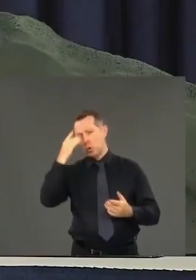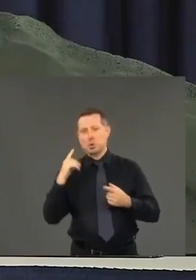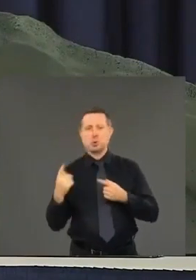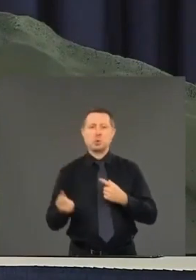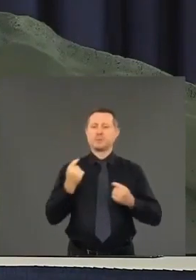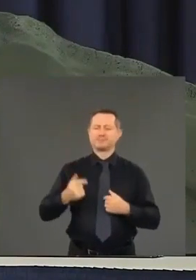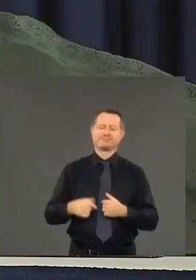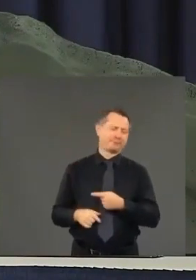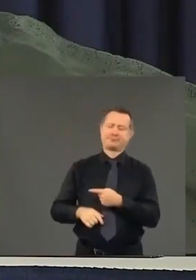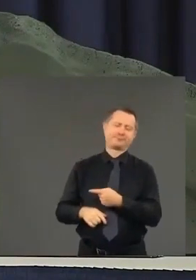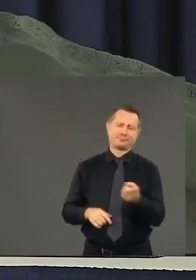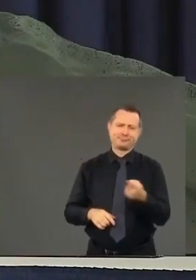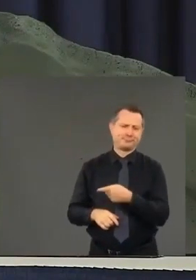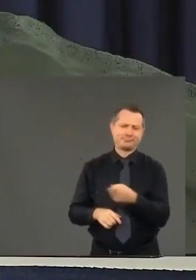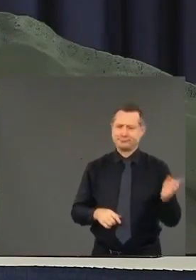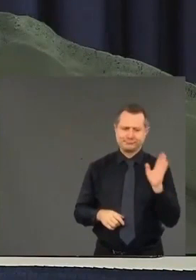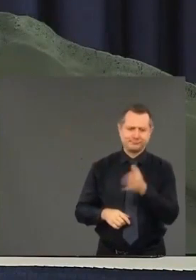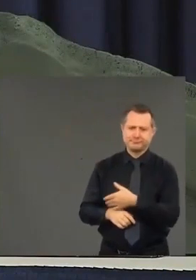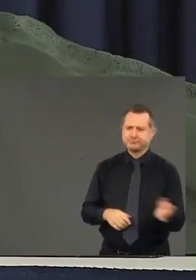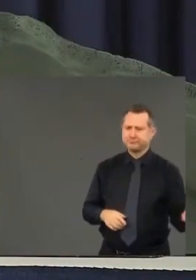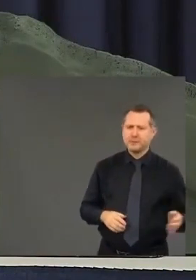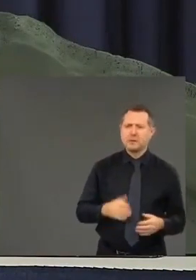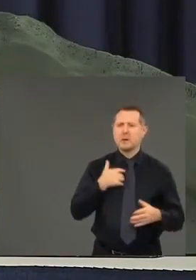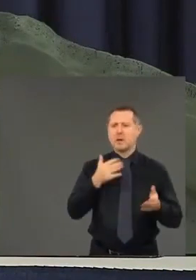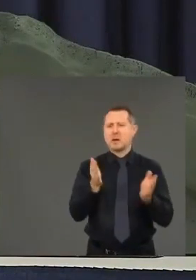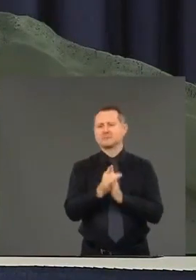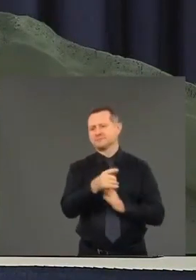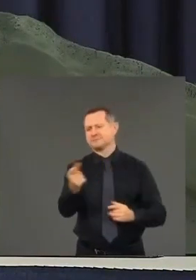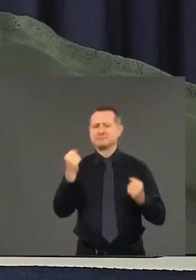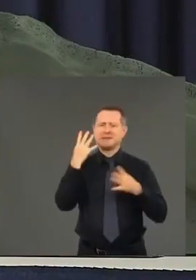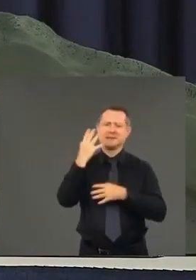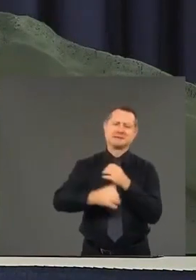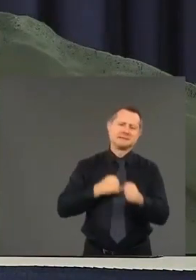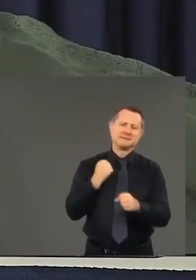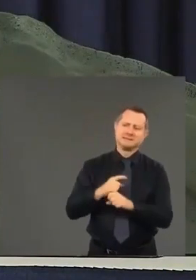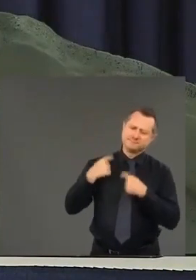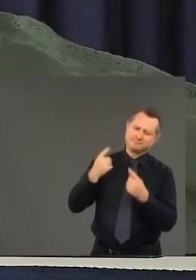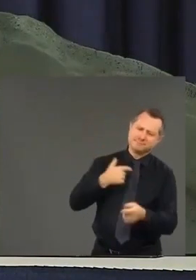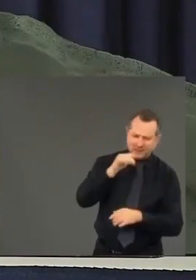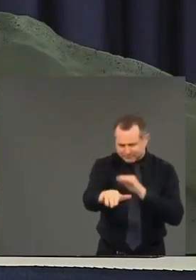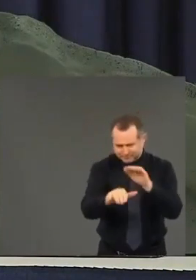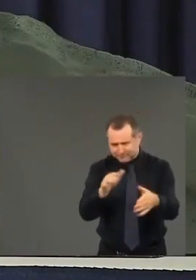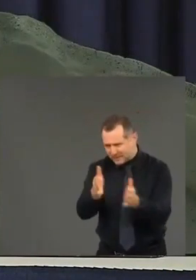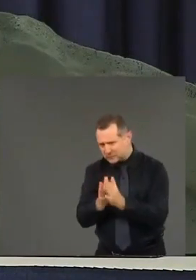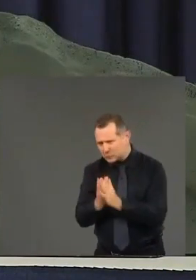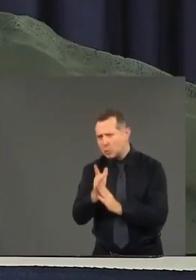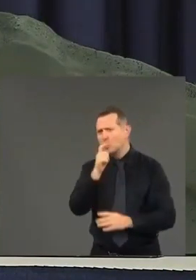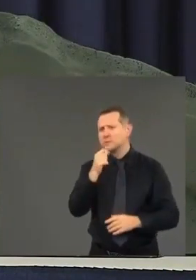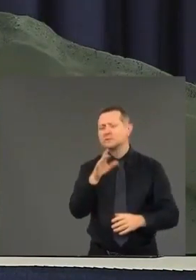group. I've been asking them for years, who pays you?